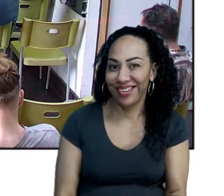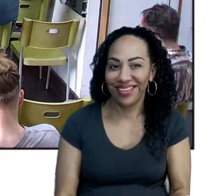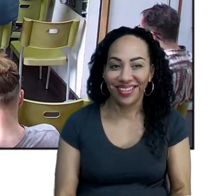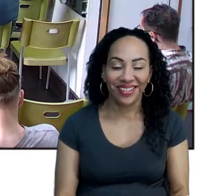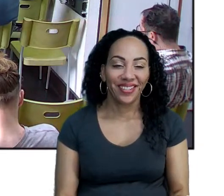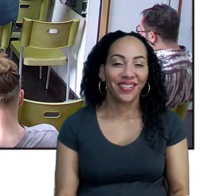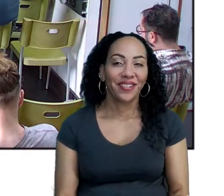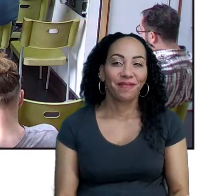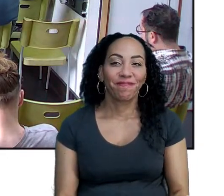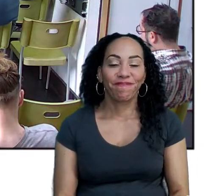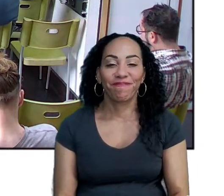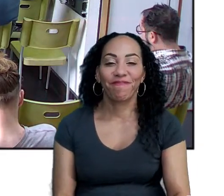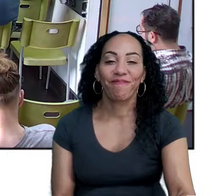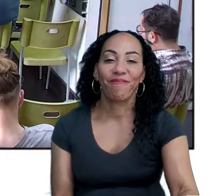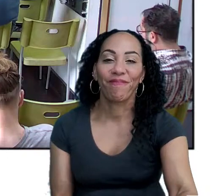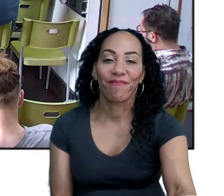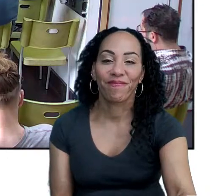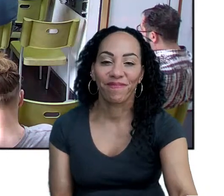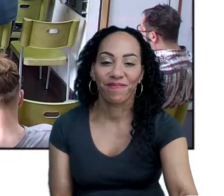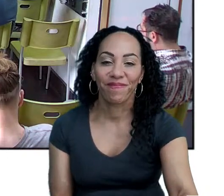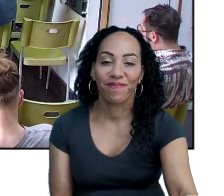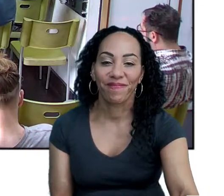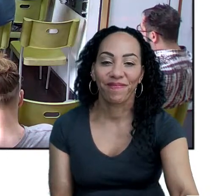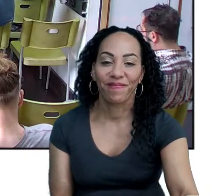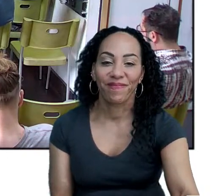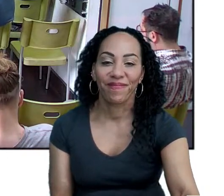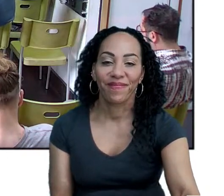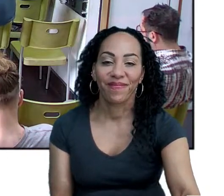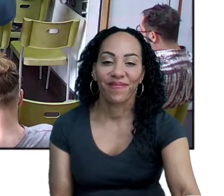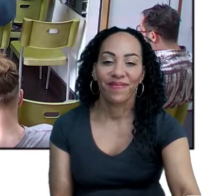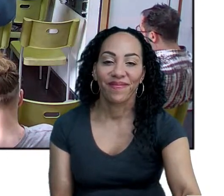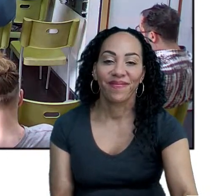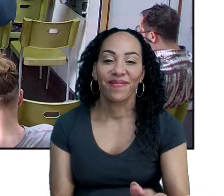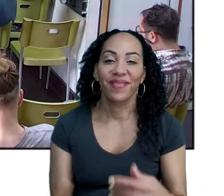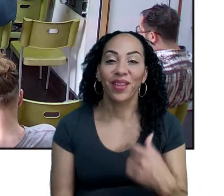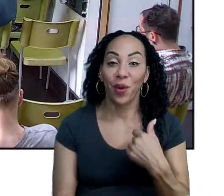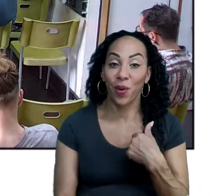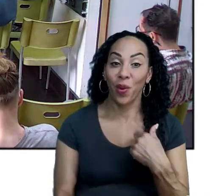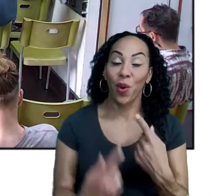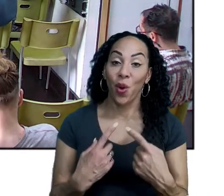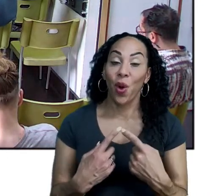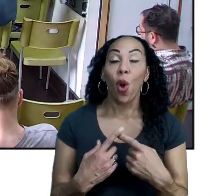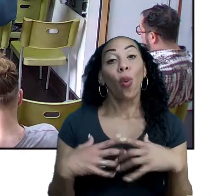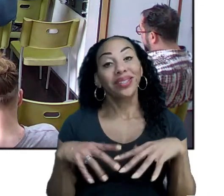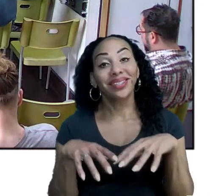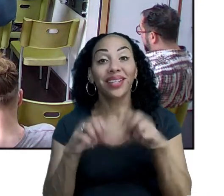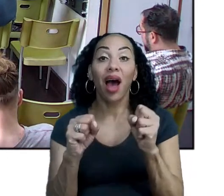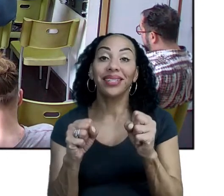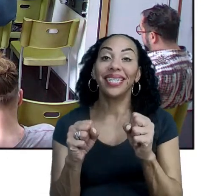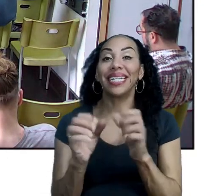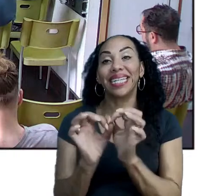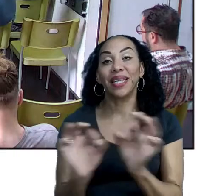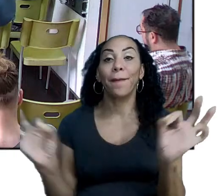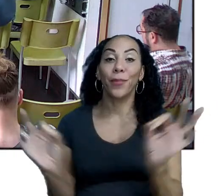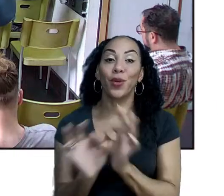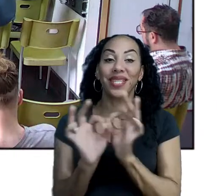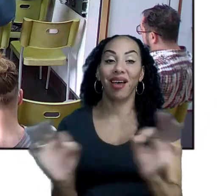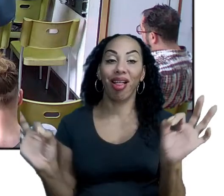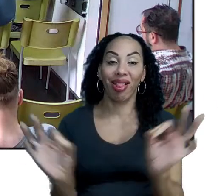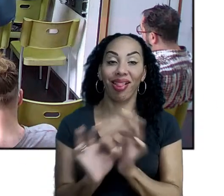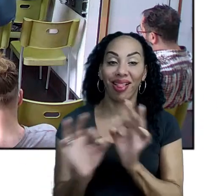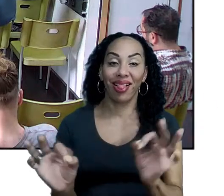Yeah, I mean, I think we did start off as a musical company. We've kind of come full circle, basically. We all did the